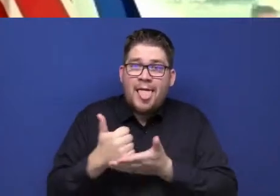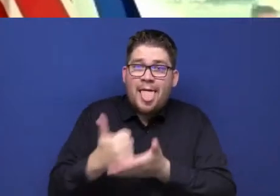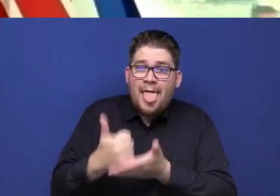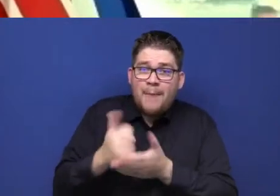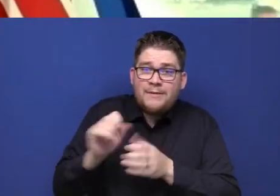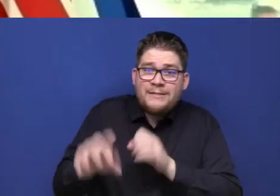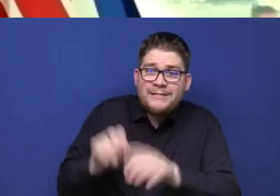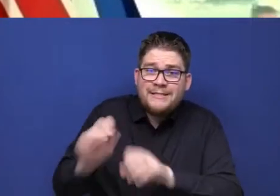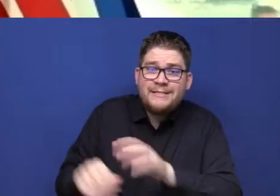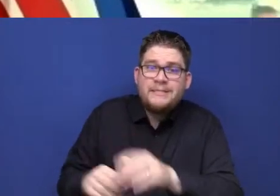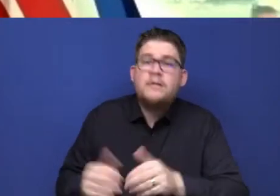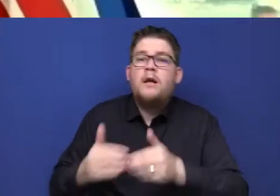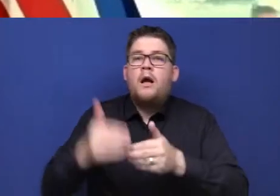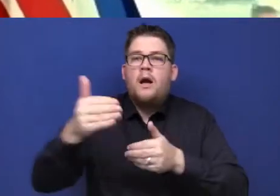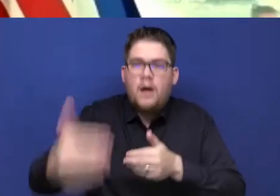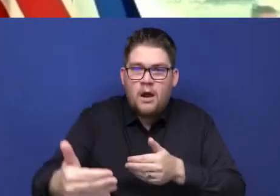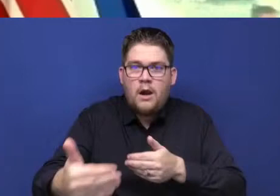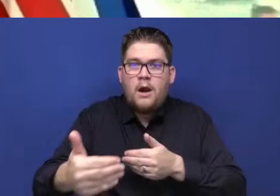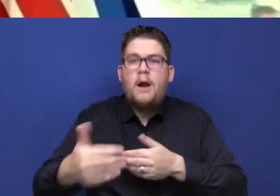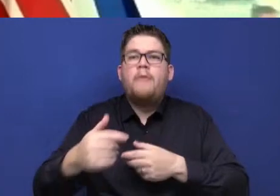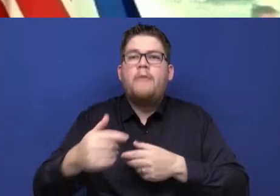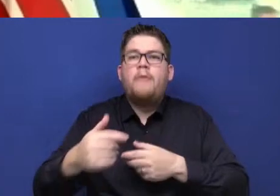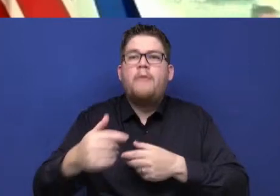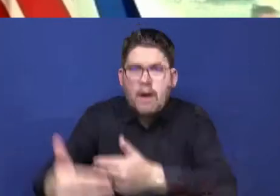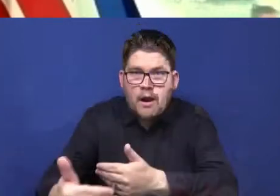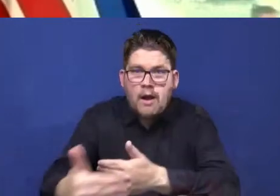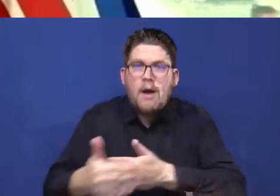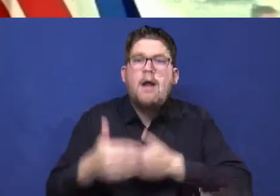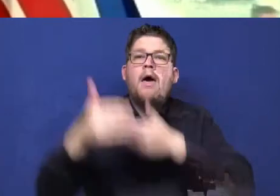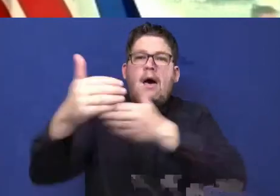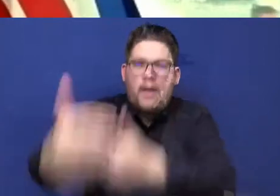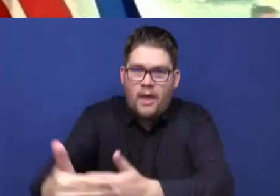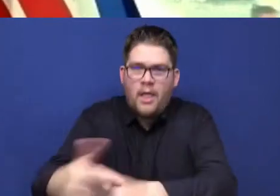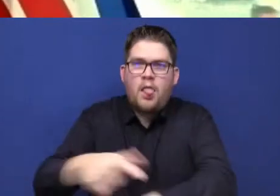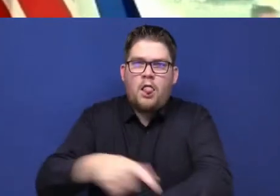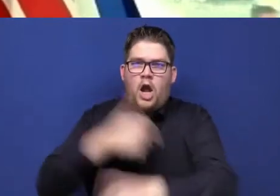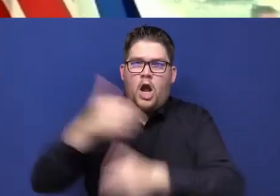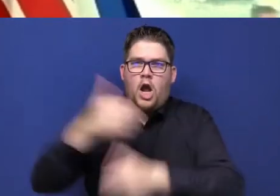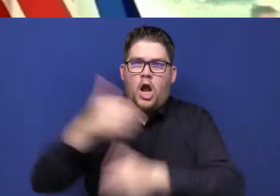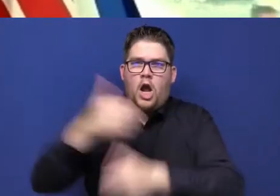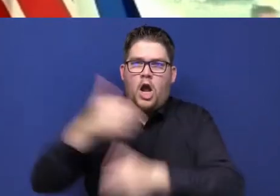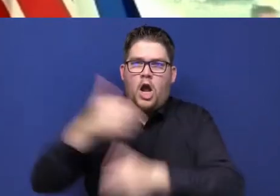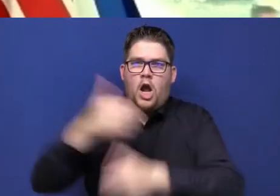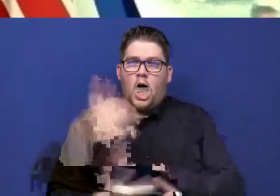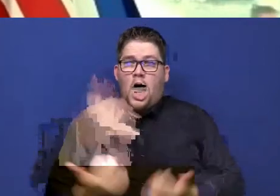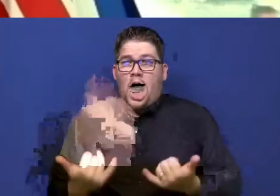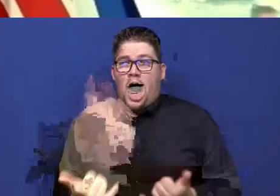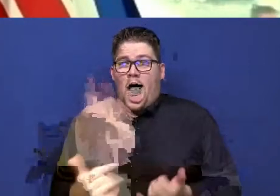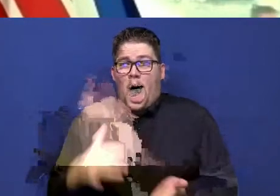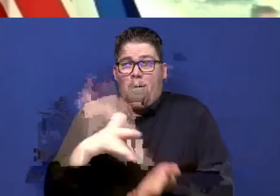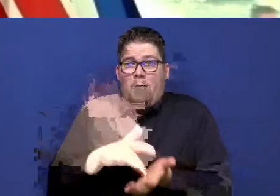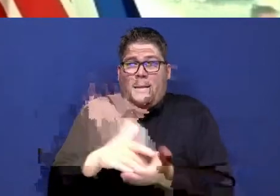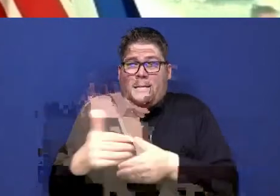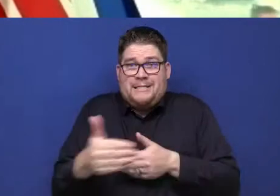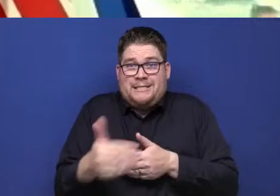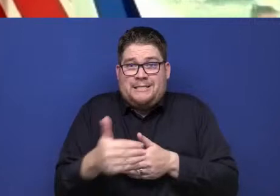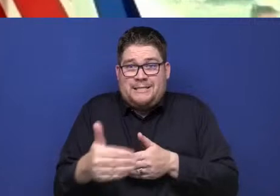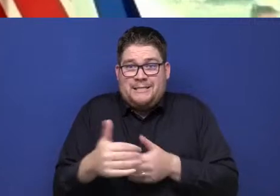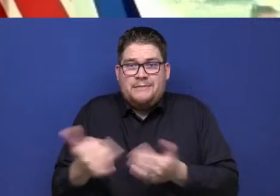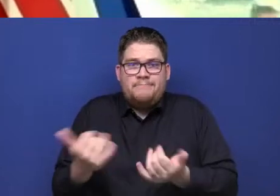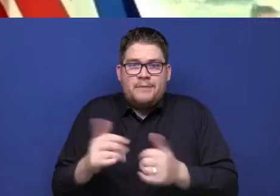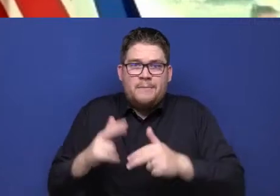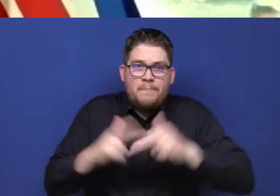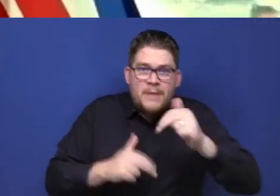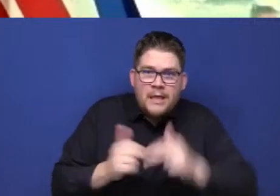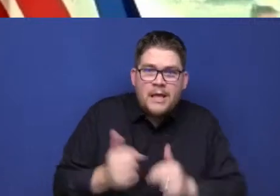is building back that community and building it back in a way that not only makes it more resilient, but ensures that it continues for the long